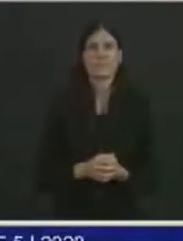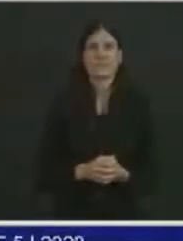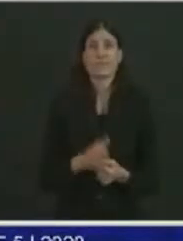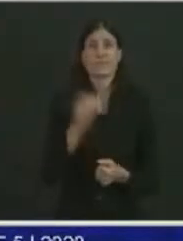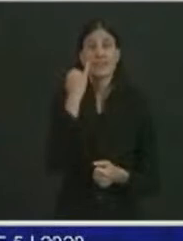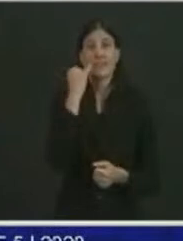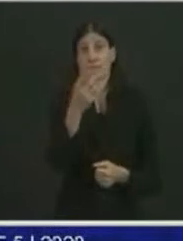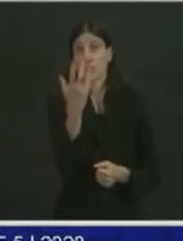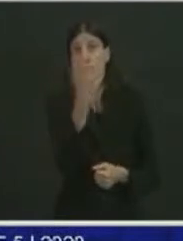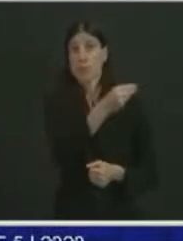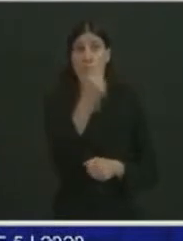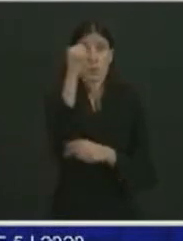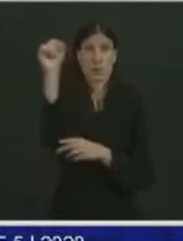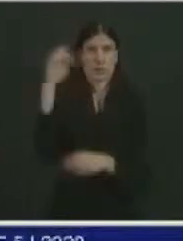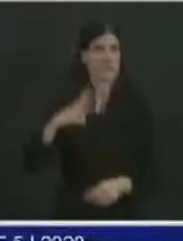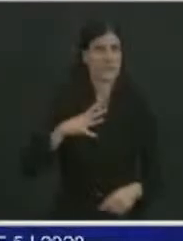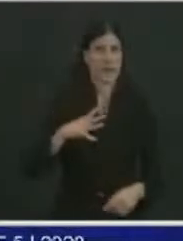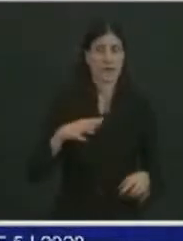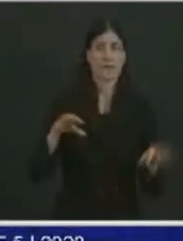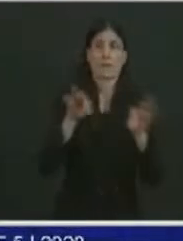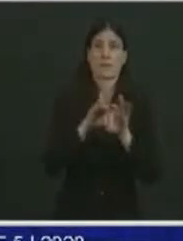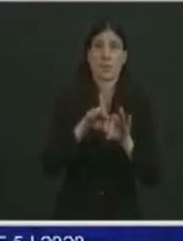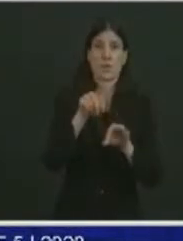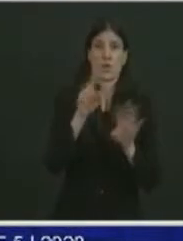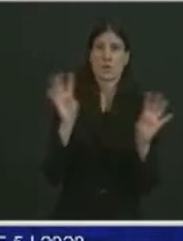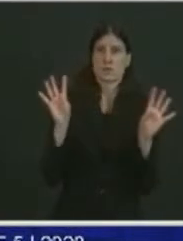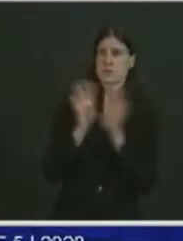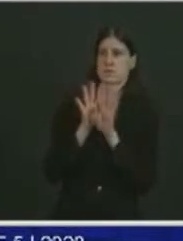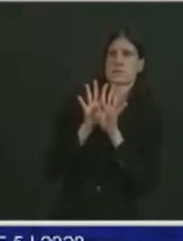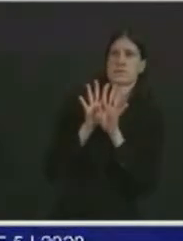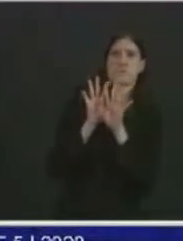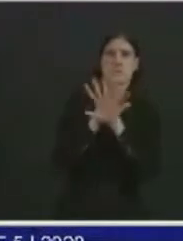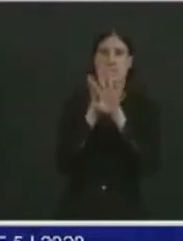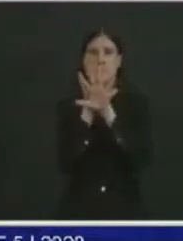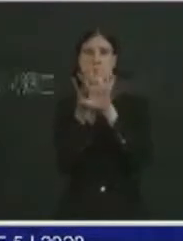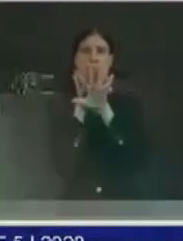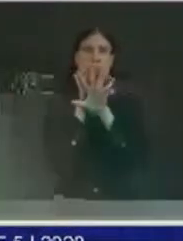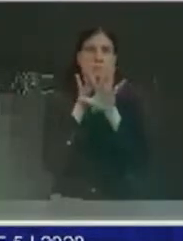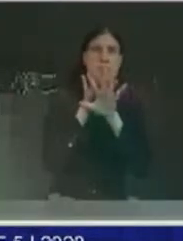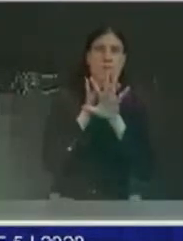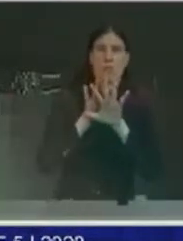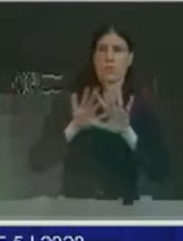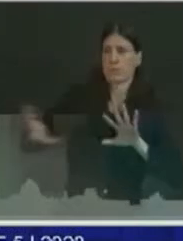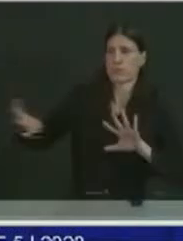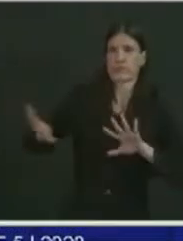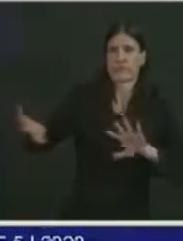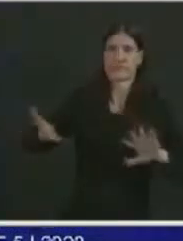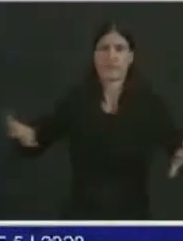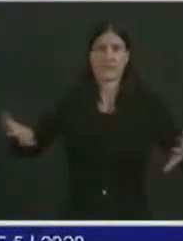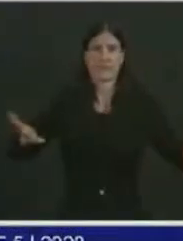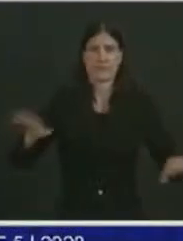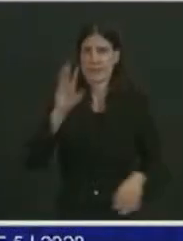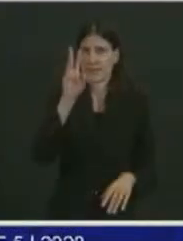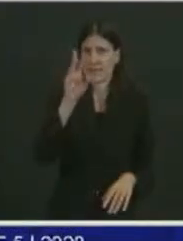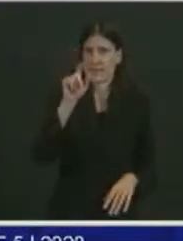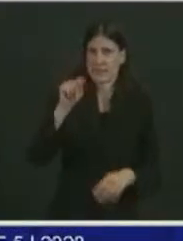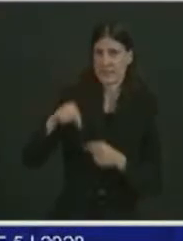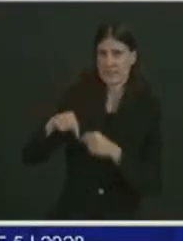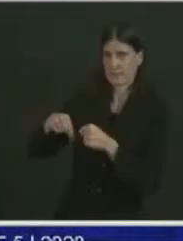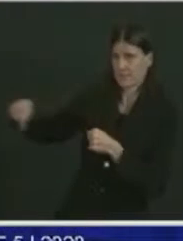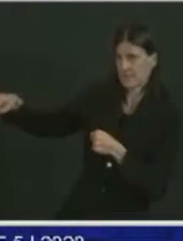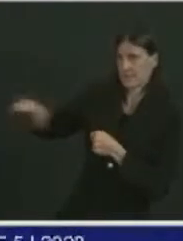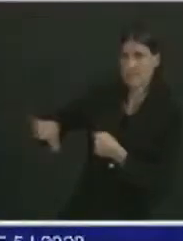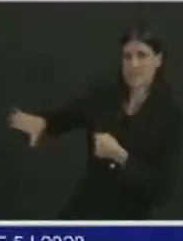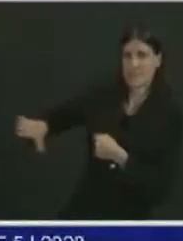avoid physical contact, greet each other from afar, and signs can be used to get your message out. This is safer